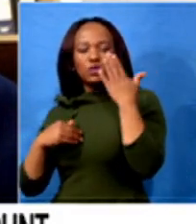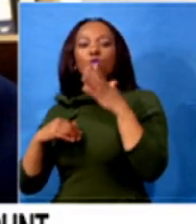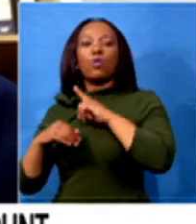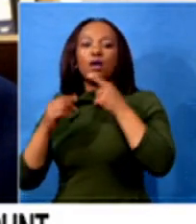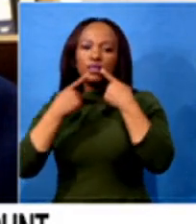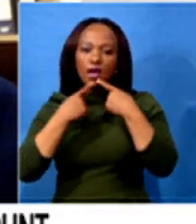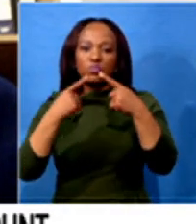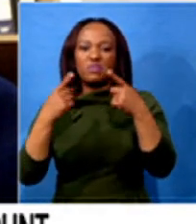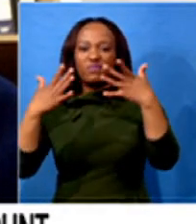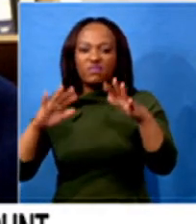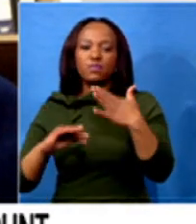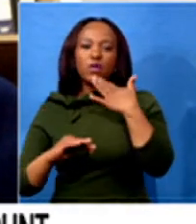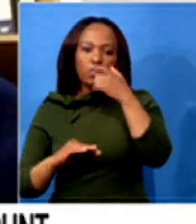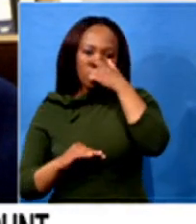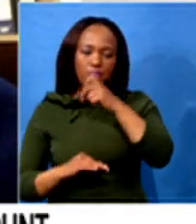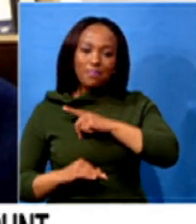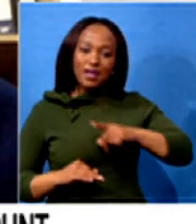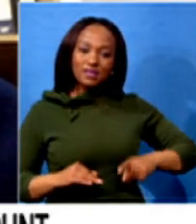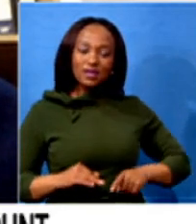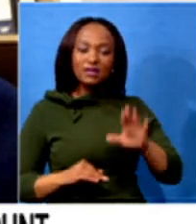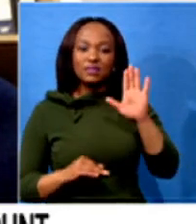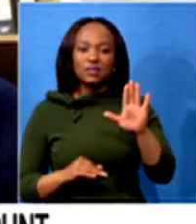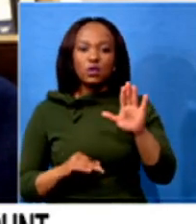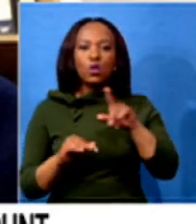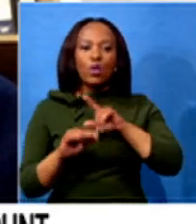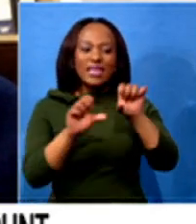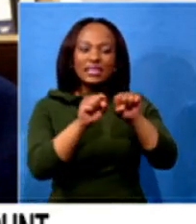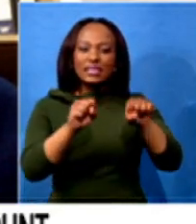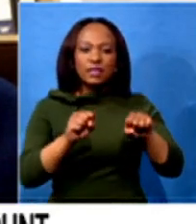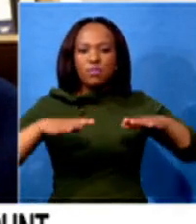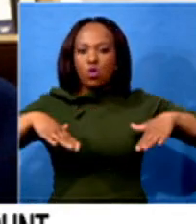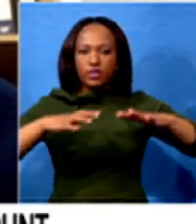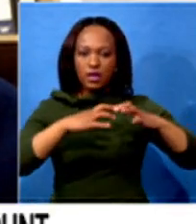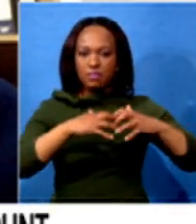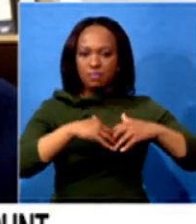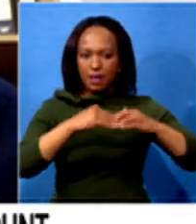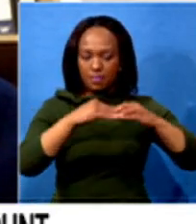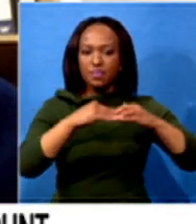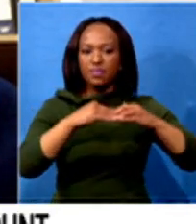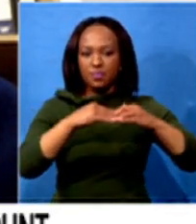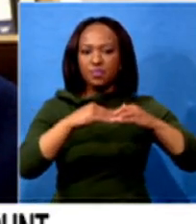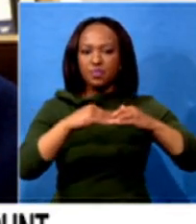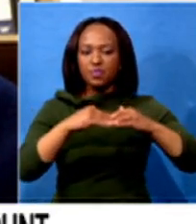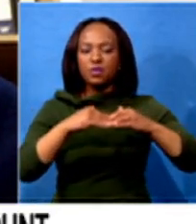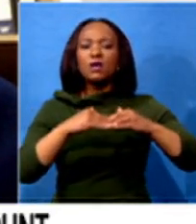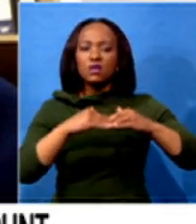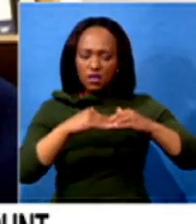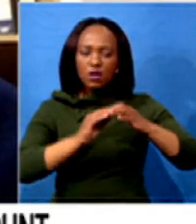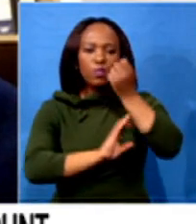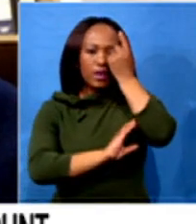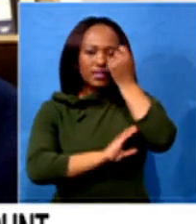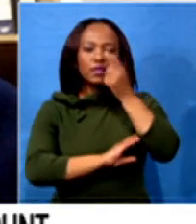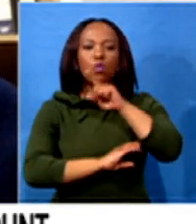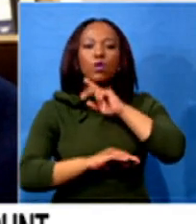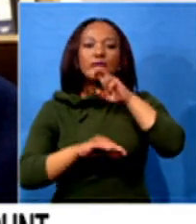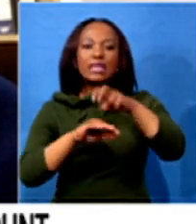that was made by the president with a system not being in place, and one concedes and understands that you